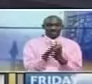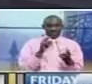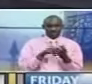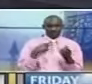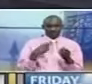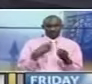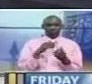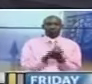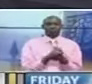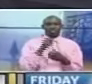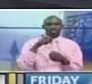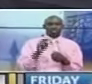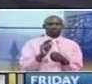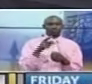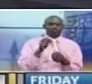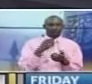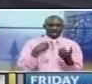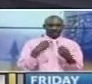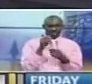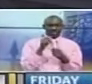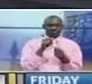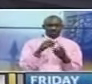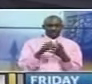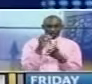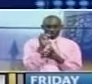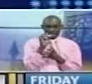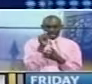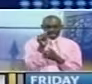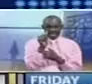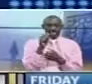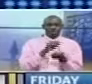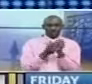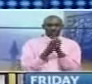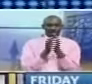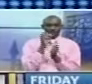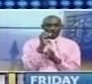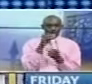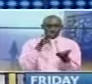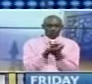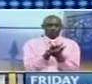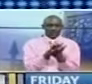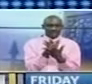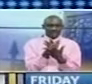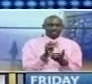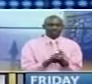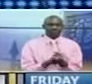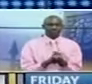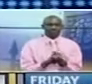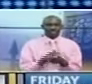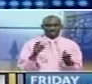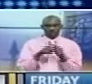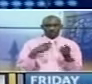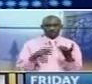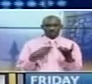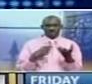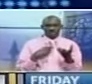we say squash. Letter A is sounded as O. Okay. A short vowel O in that word. Squash. Just like we